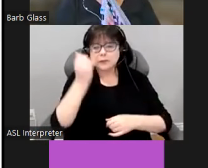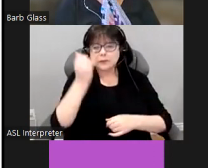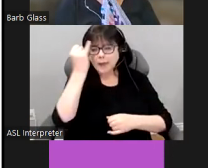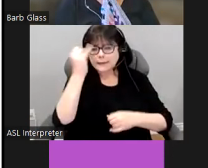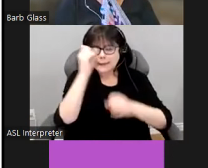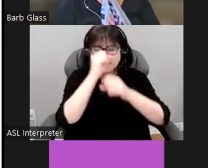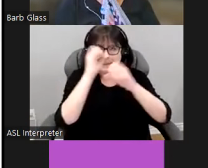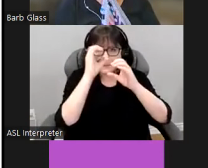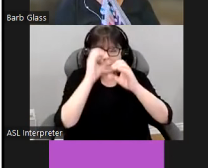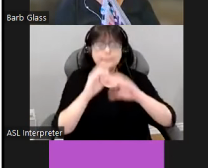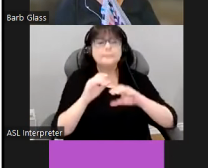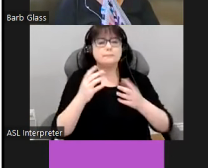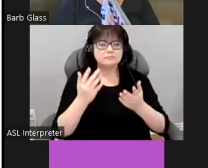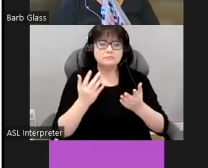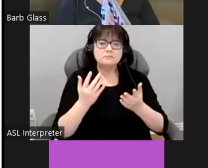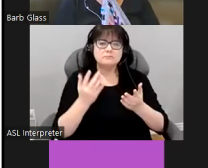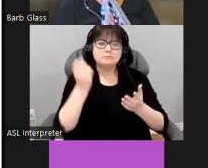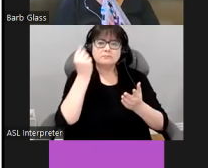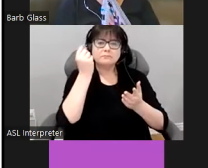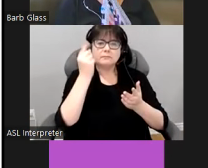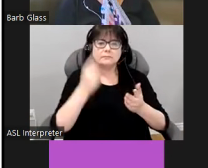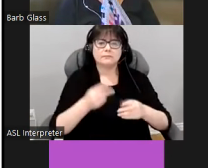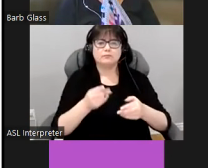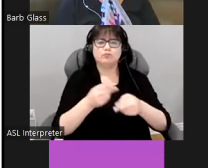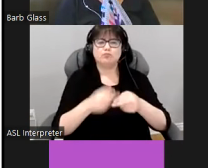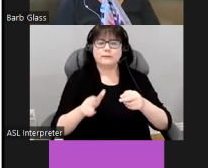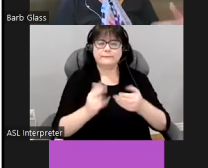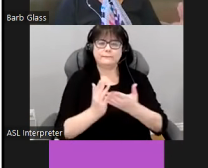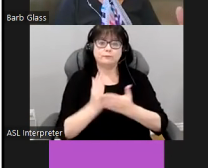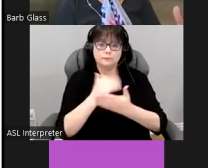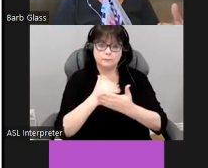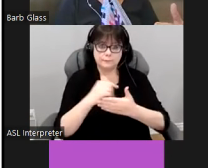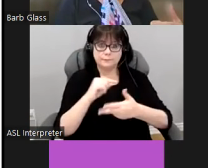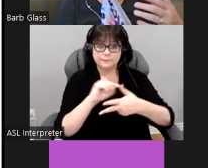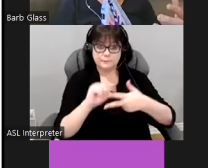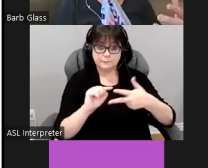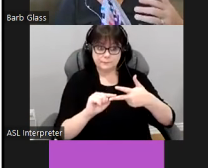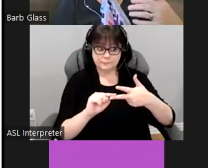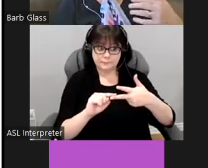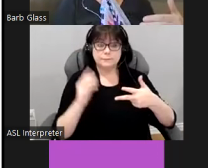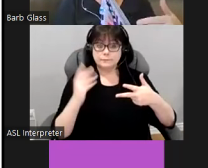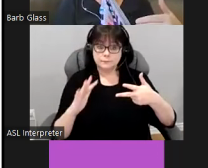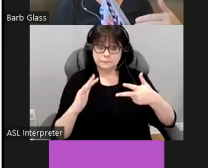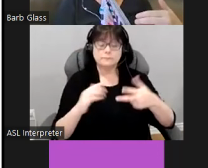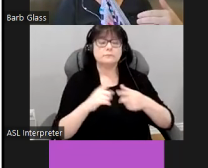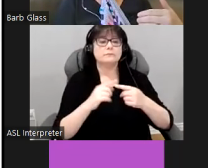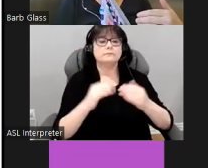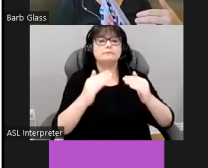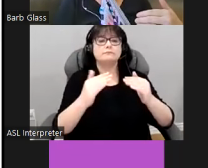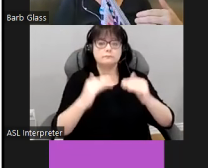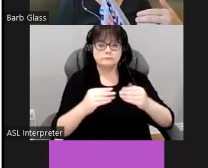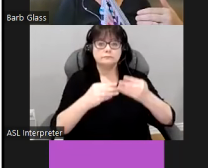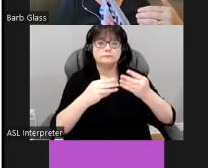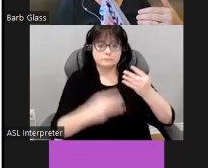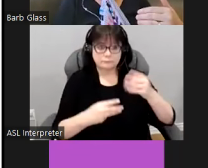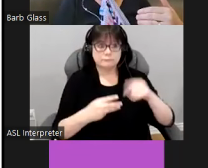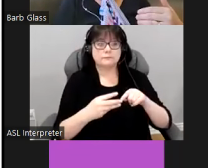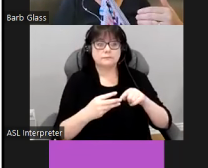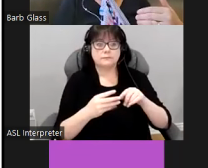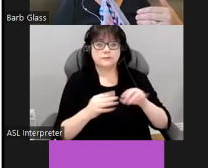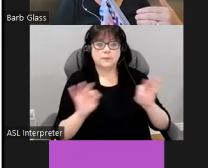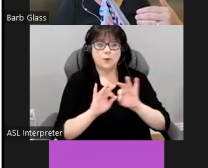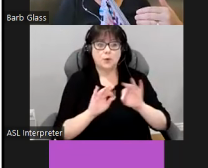will just, as I said, a brief review of these topics. Then we can get into the main discussion of the topics today, which is really